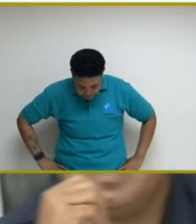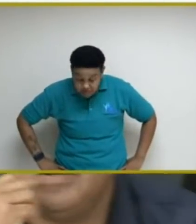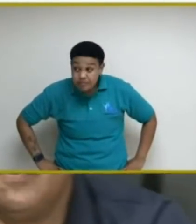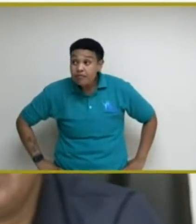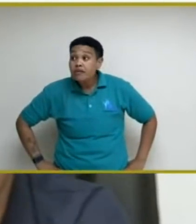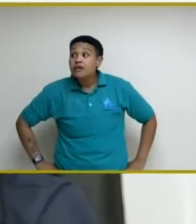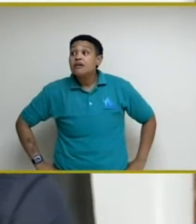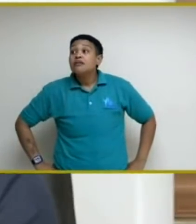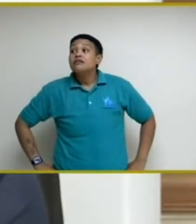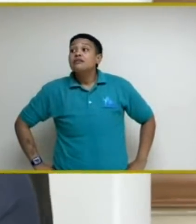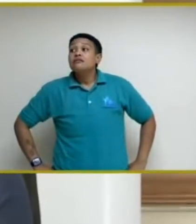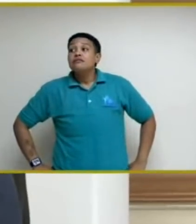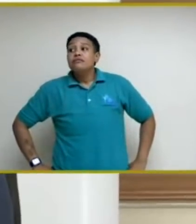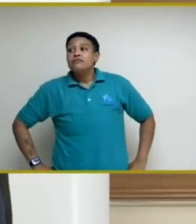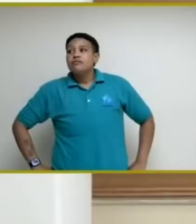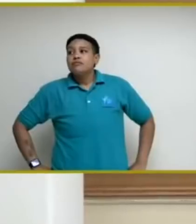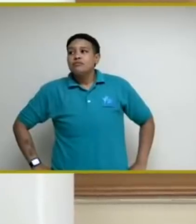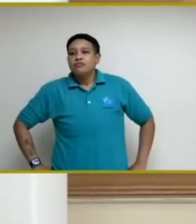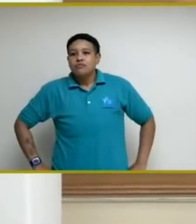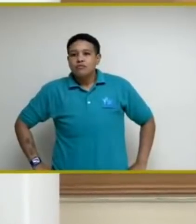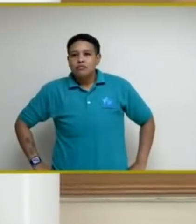On the issue of the